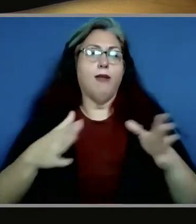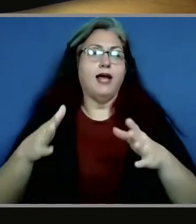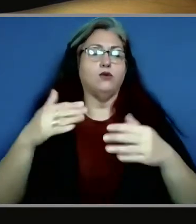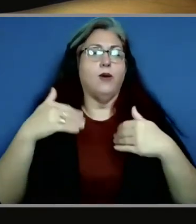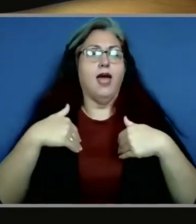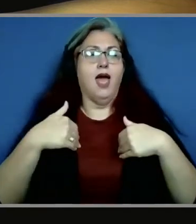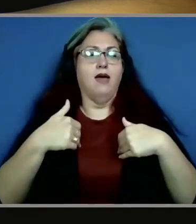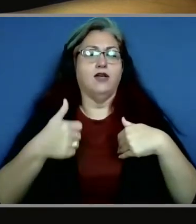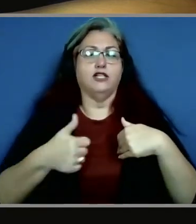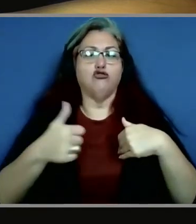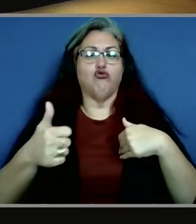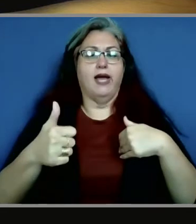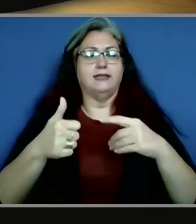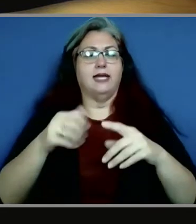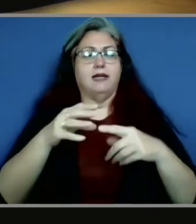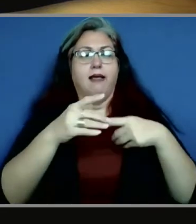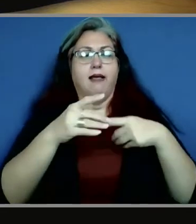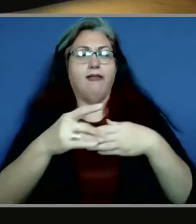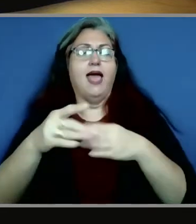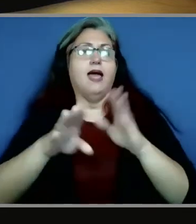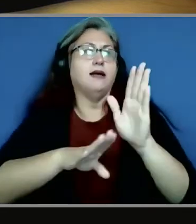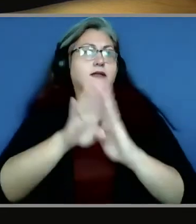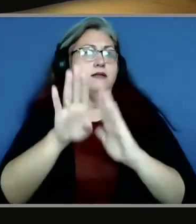transit-oriented development to help those